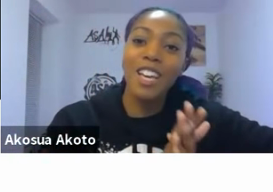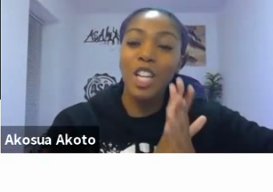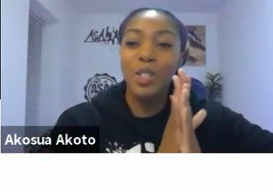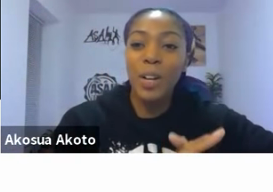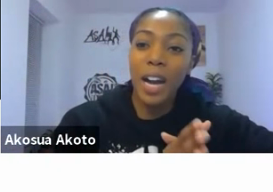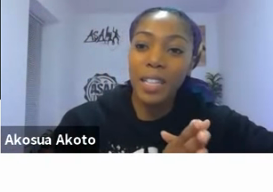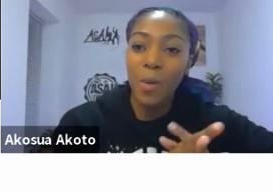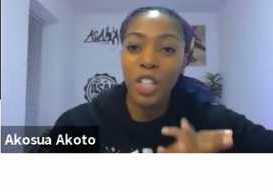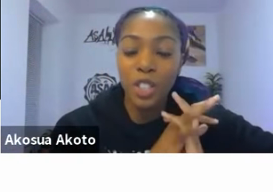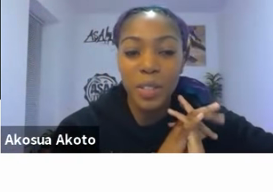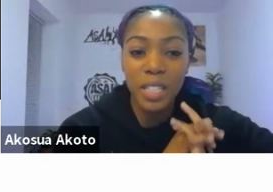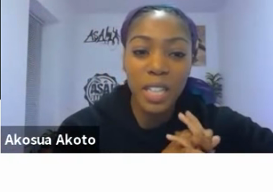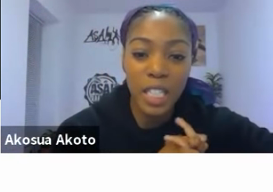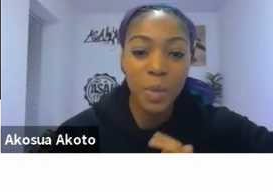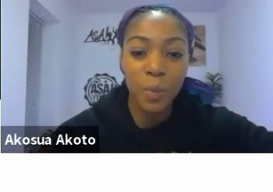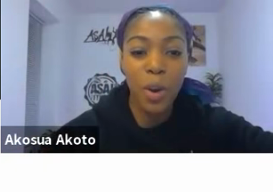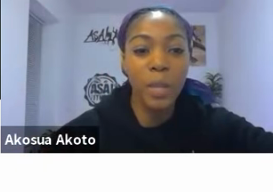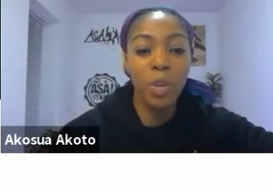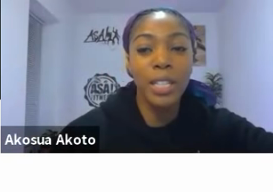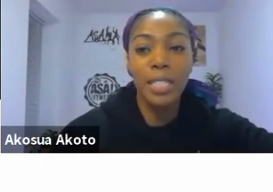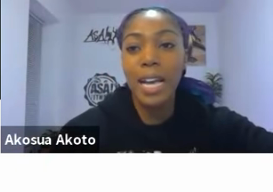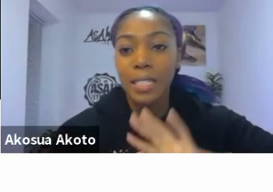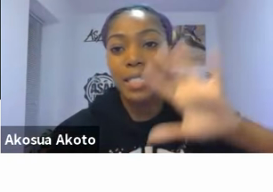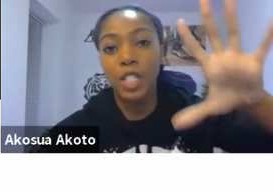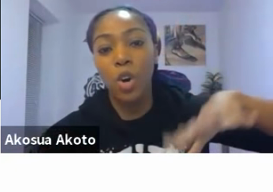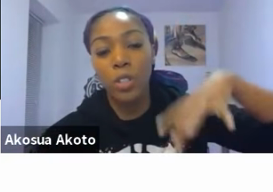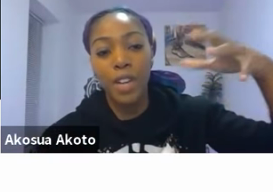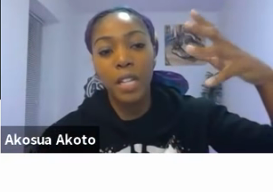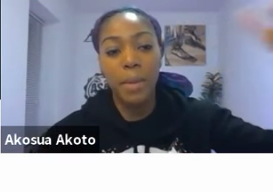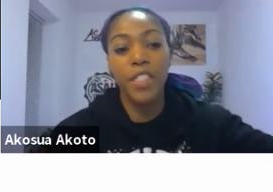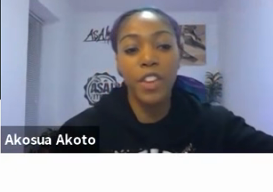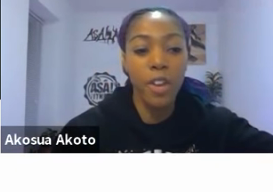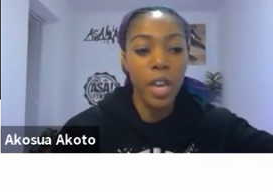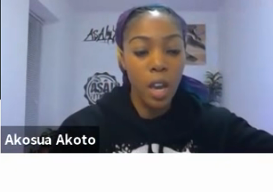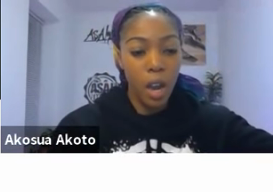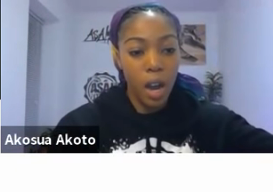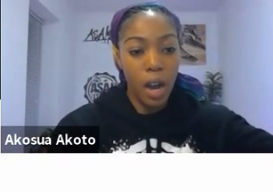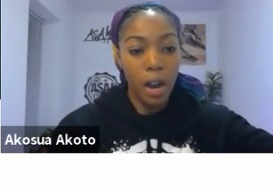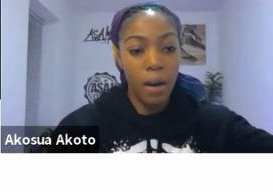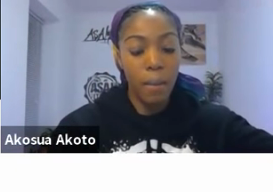in to Ghana. We're going to go to the Ashanti people, and we're going to test this whole development theory